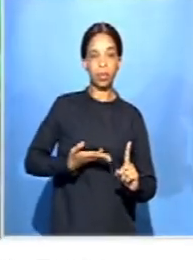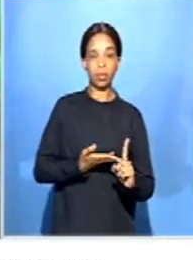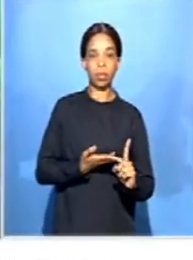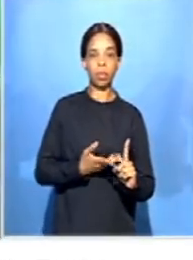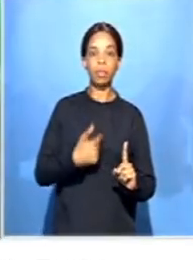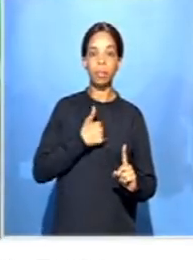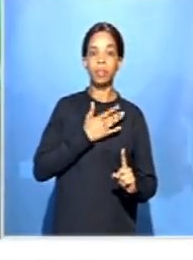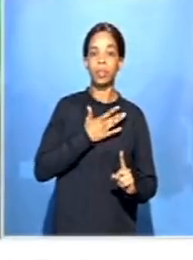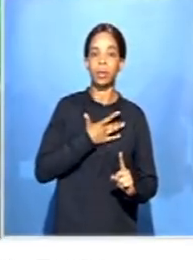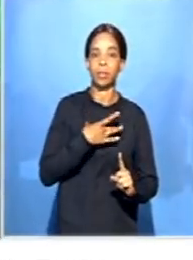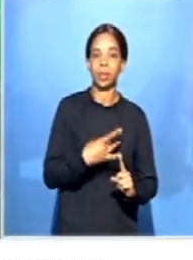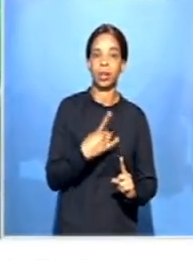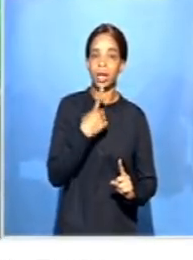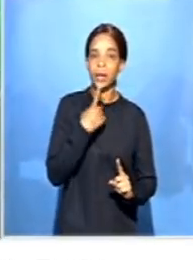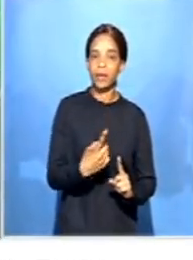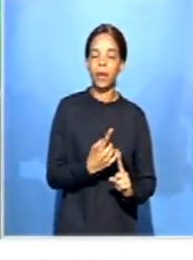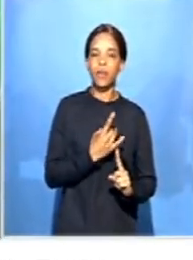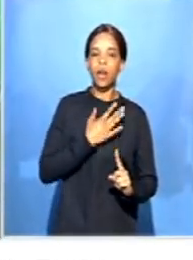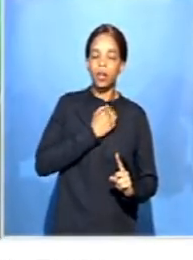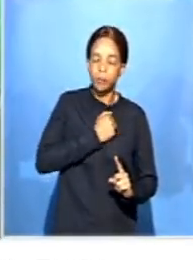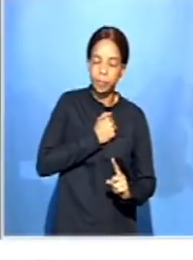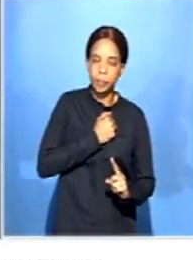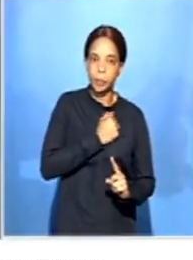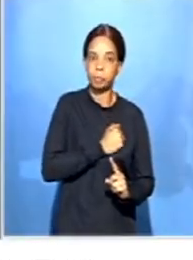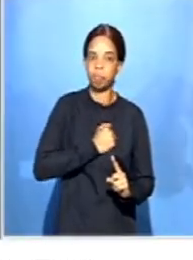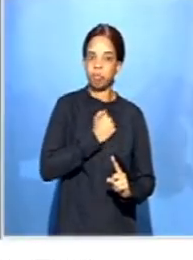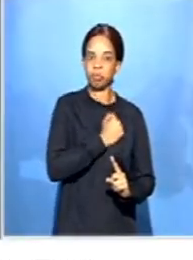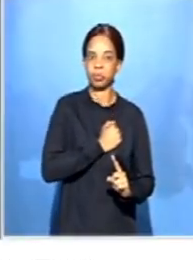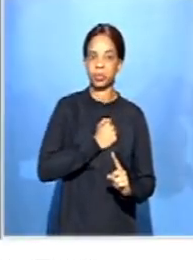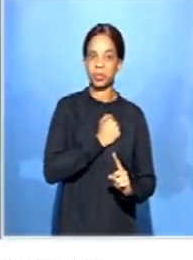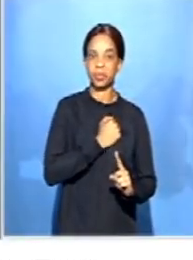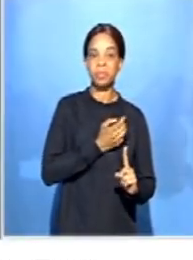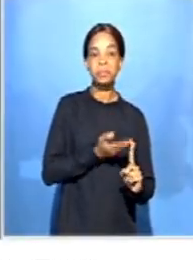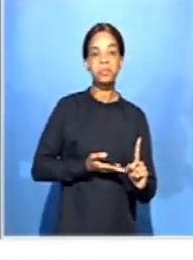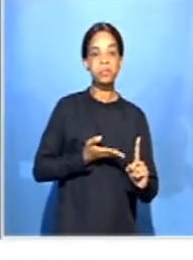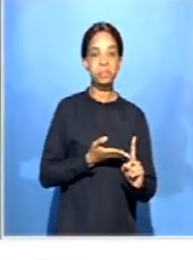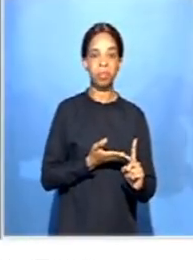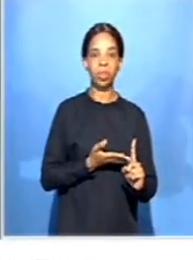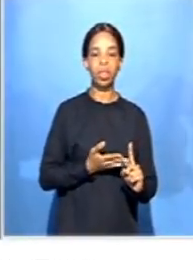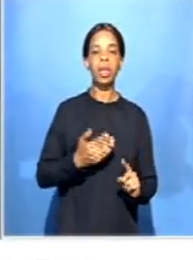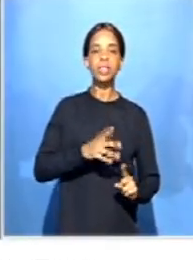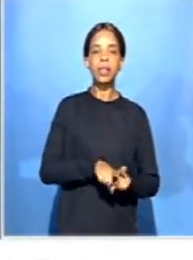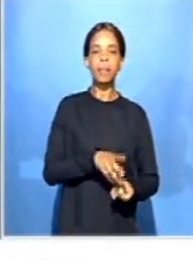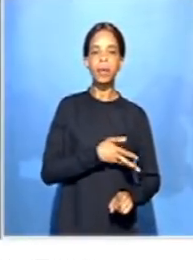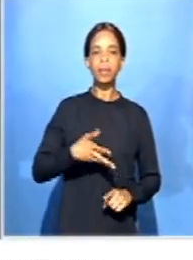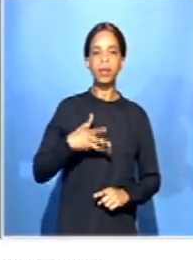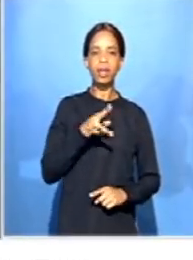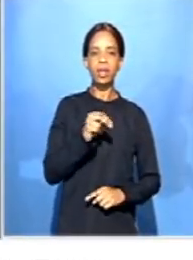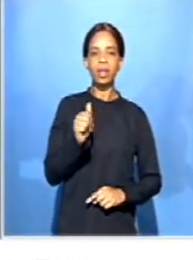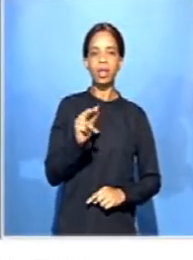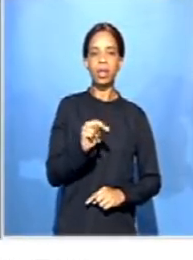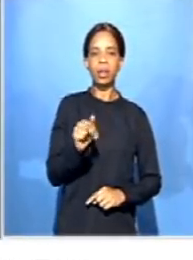mme mme o mokotla motelele o ile ngwabele ga segatlhamela